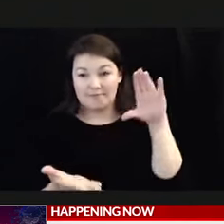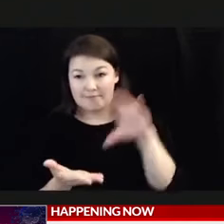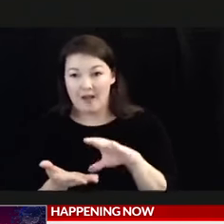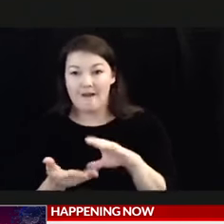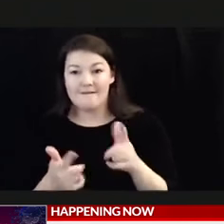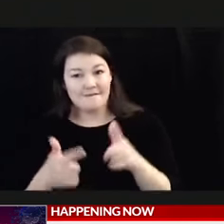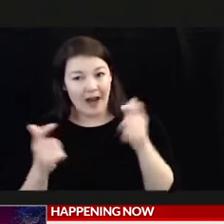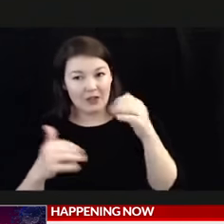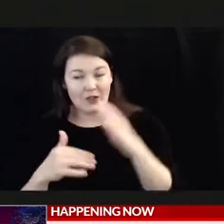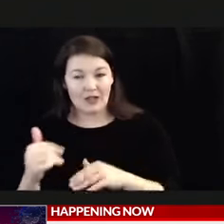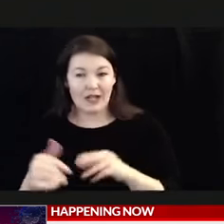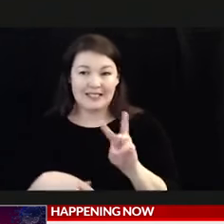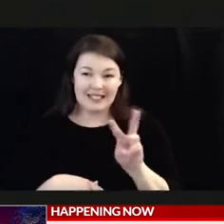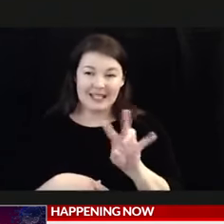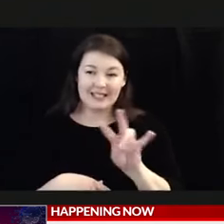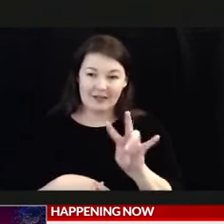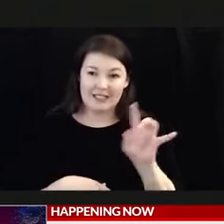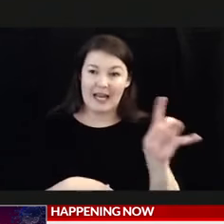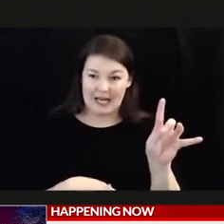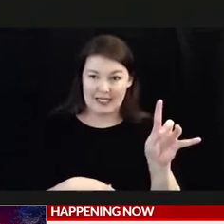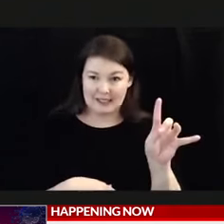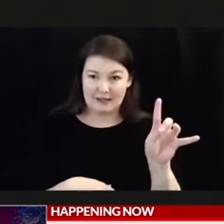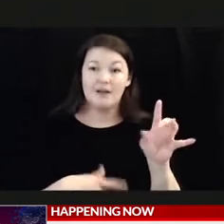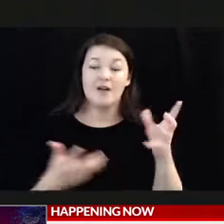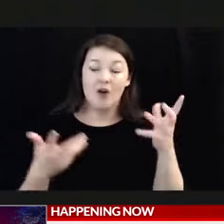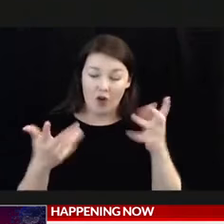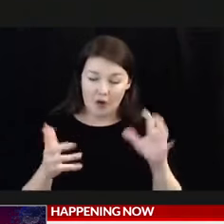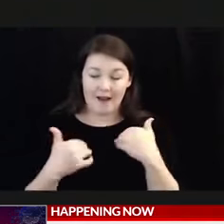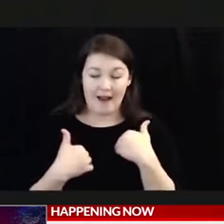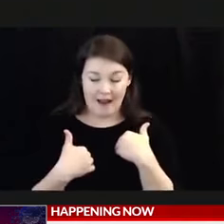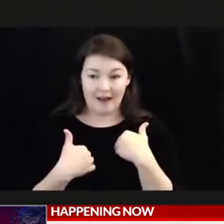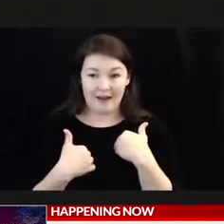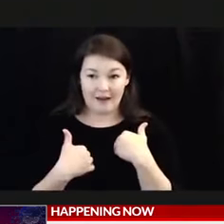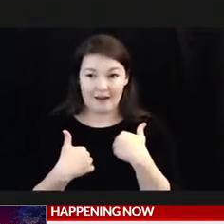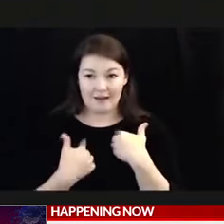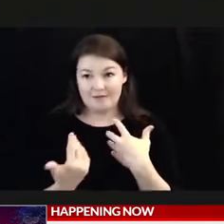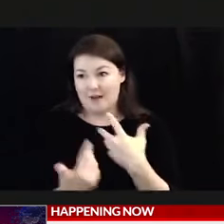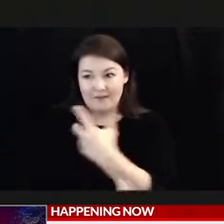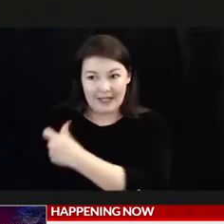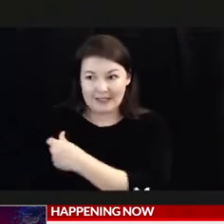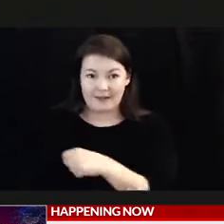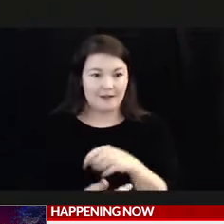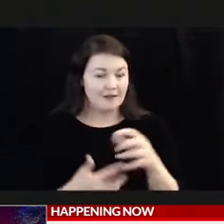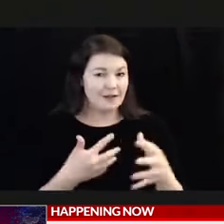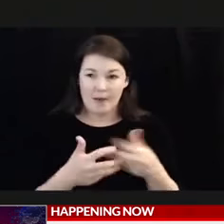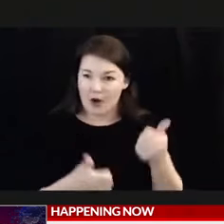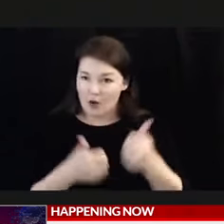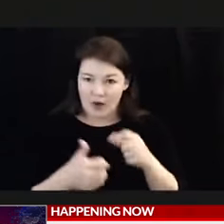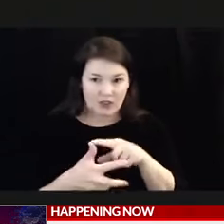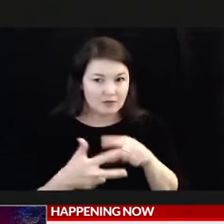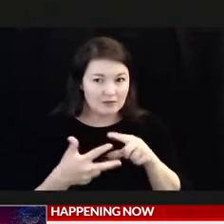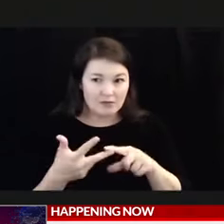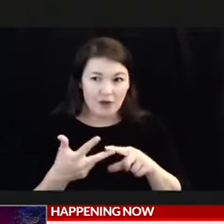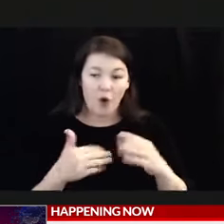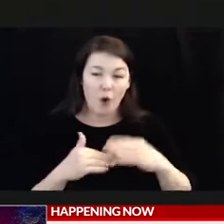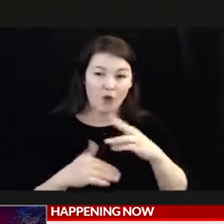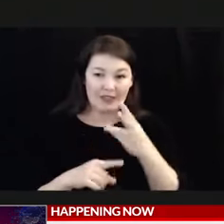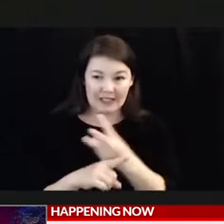their 60s, 70s, and 80s who had the vaccine, Pfizer, Moderna, Johnson & Johnson, 6 months or more ago,